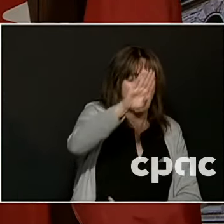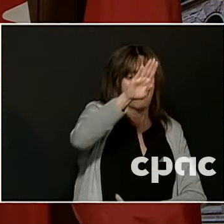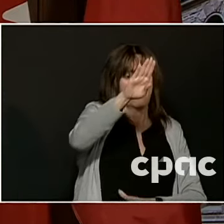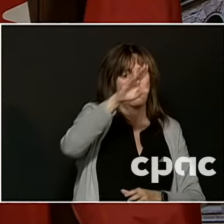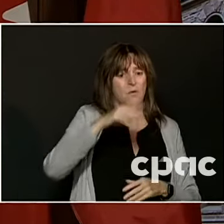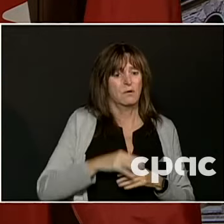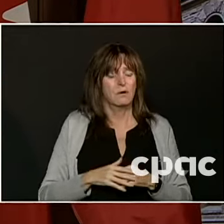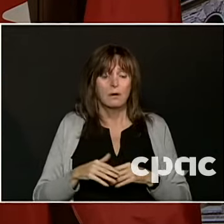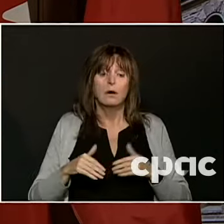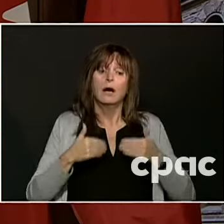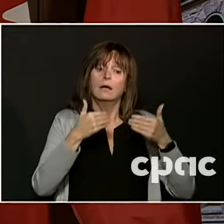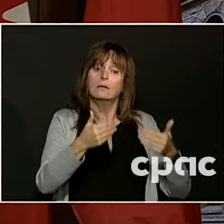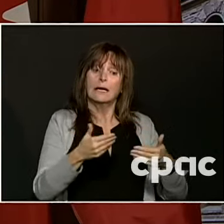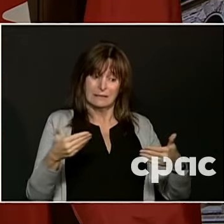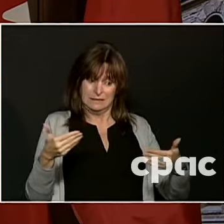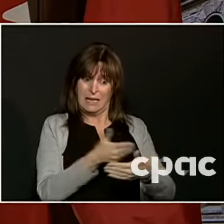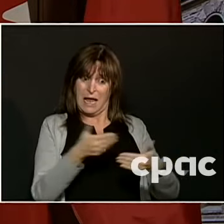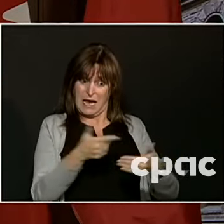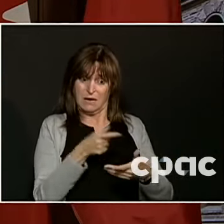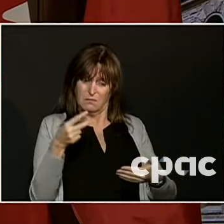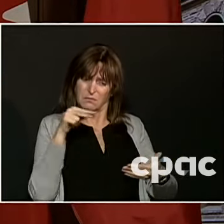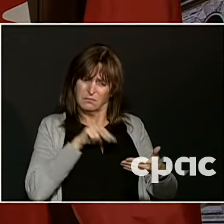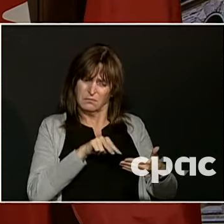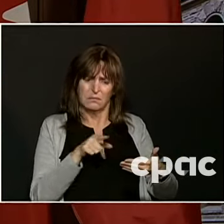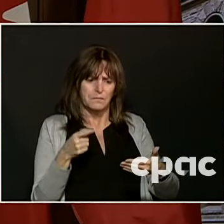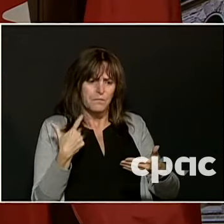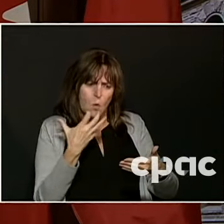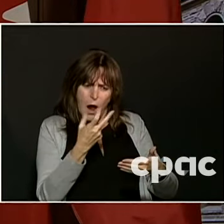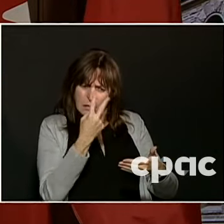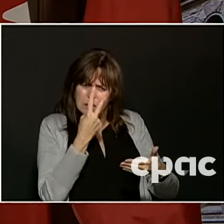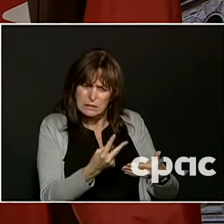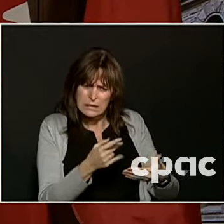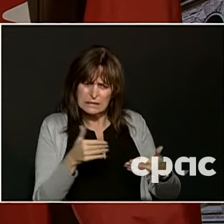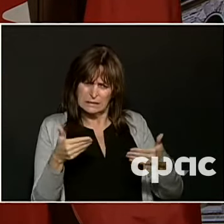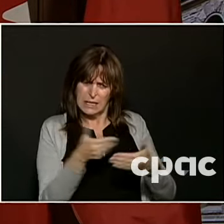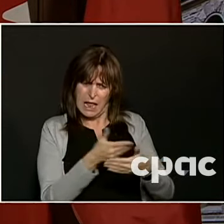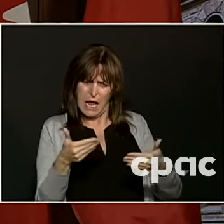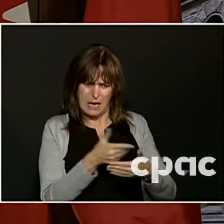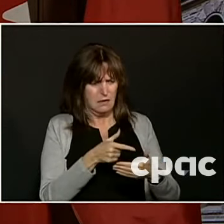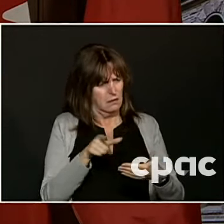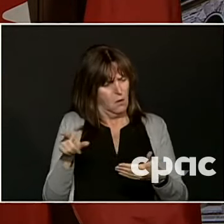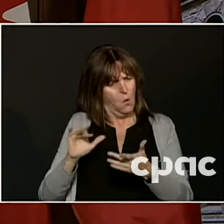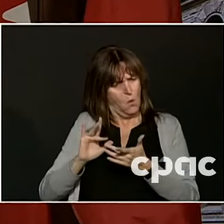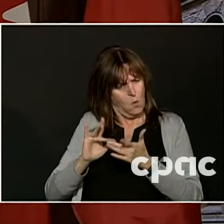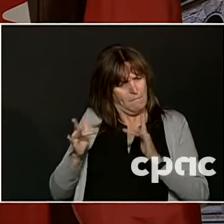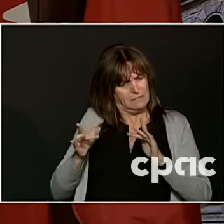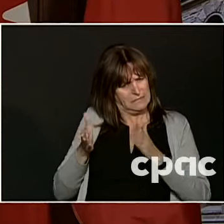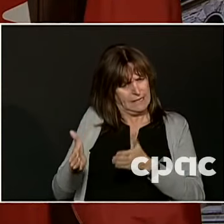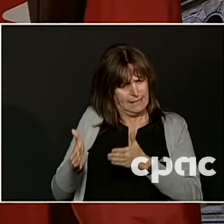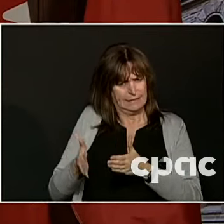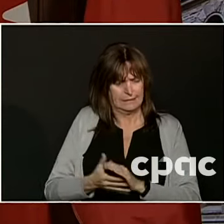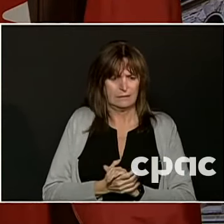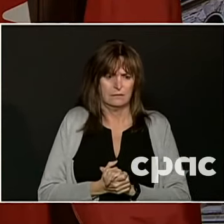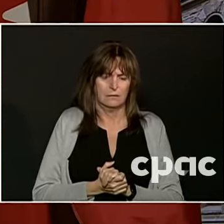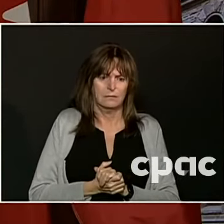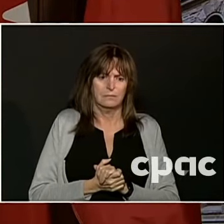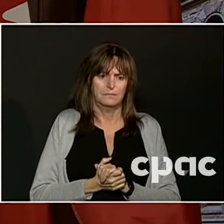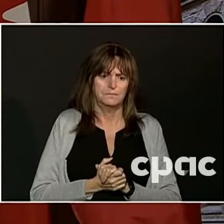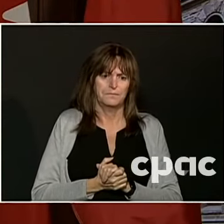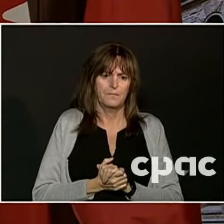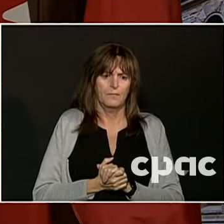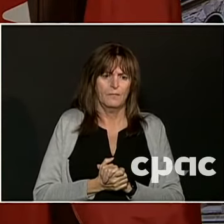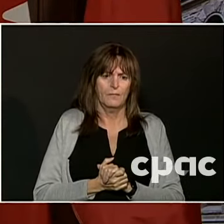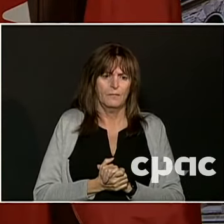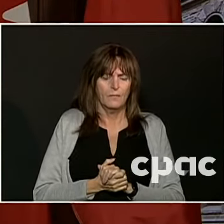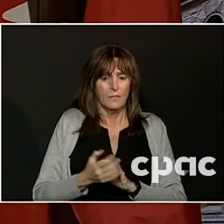our website and I think available on the government website as well, you will see that COVID-19 hospitalizations continue to rise. It is